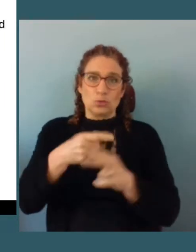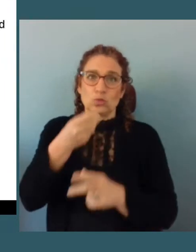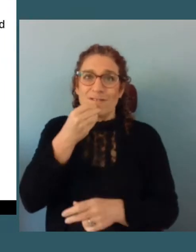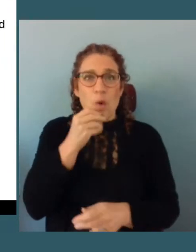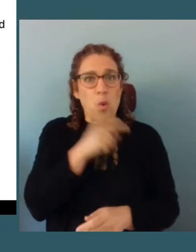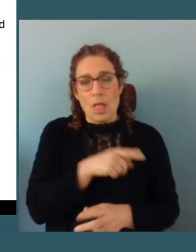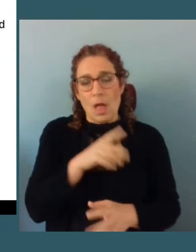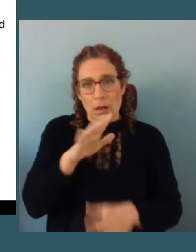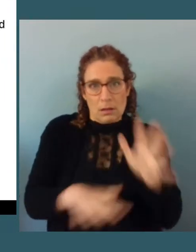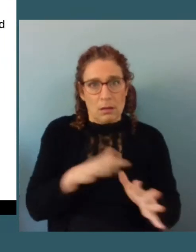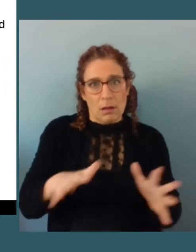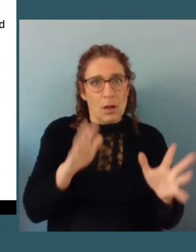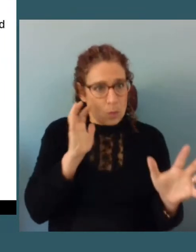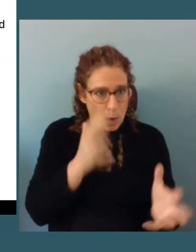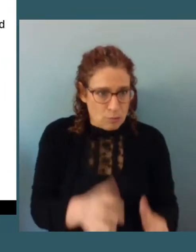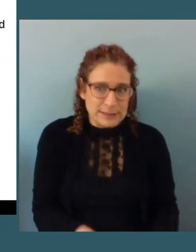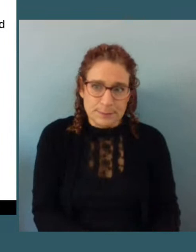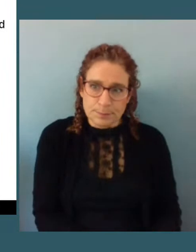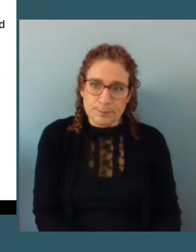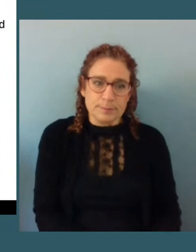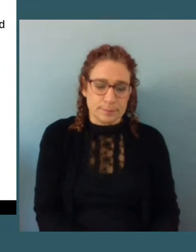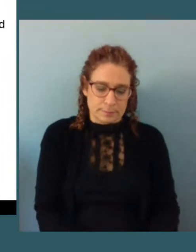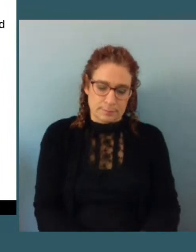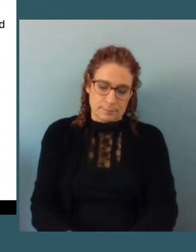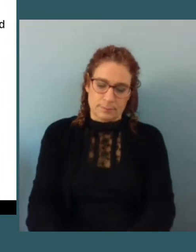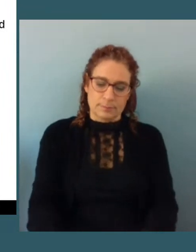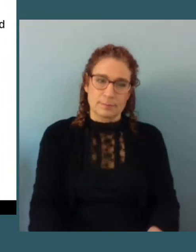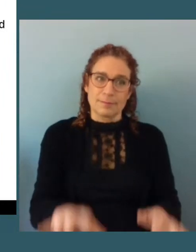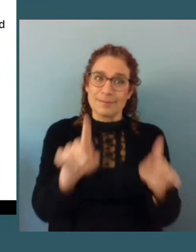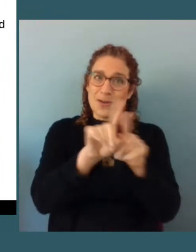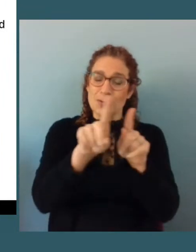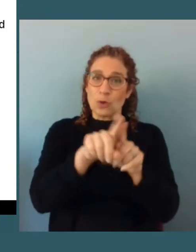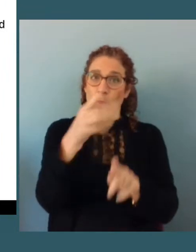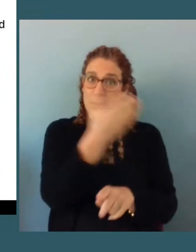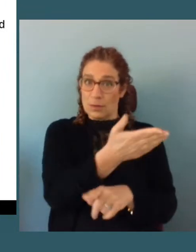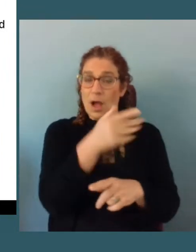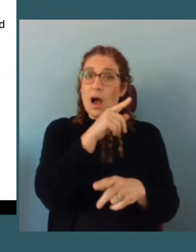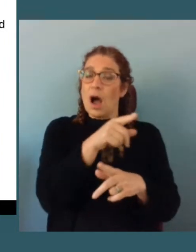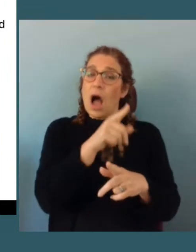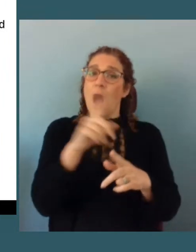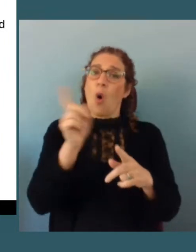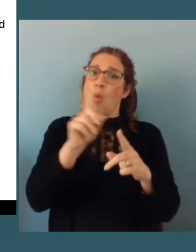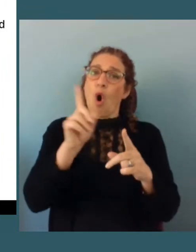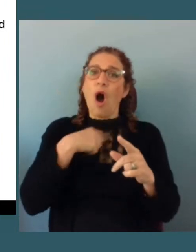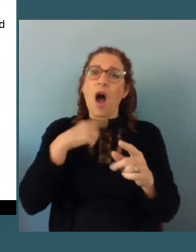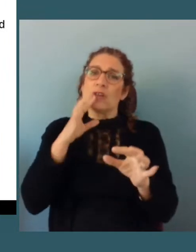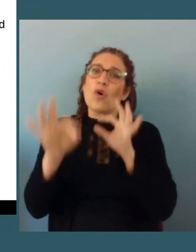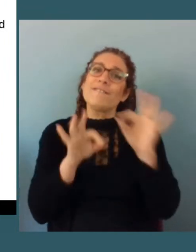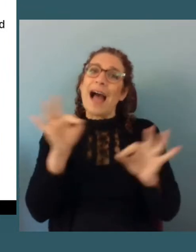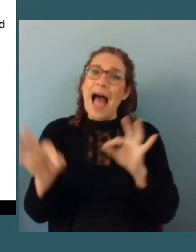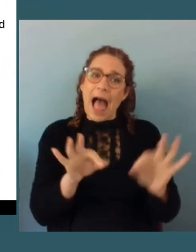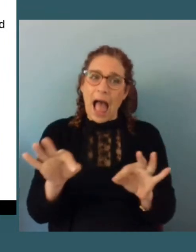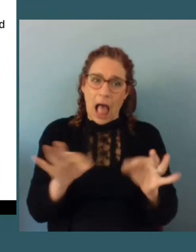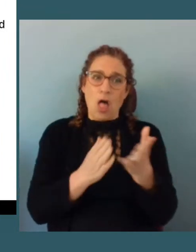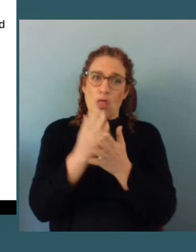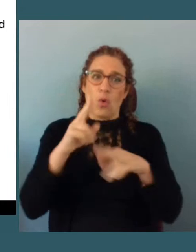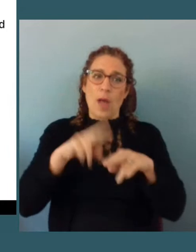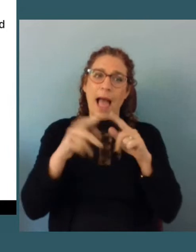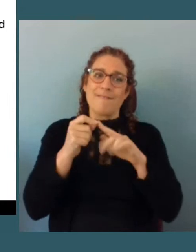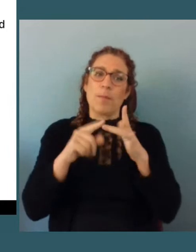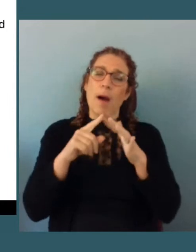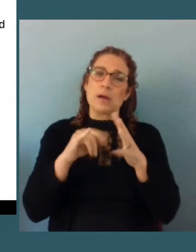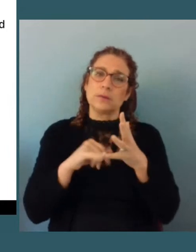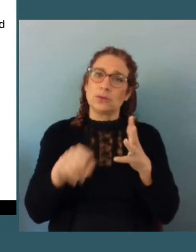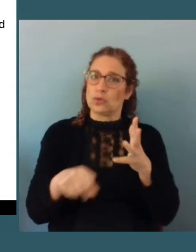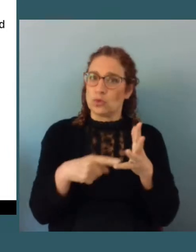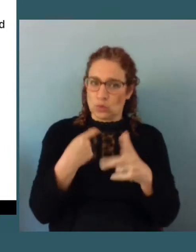I'll just share with you a survey we did also some through FPIES-UK, and this really covered over the study period that we